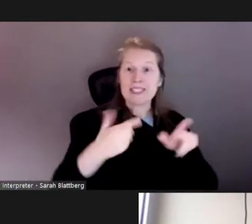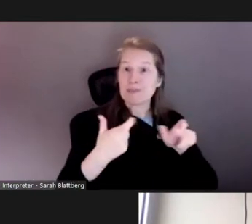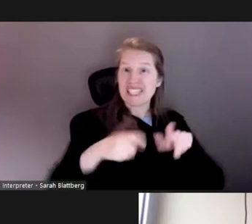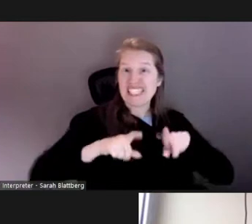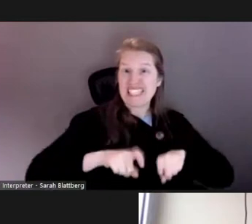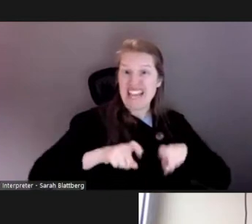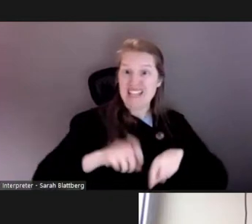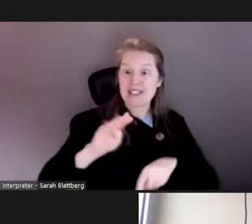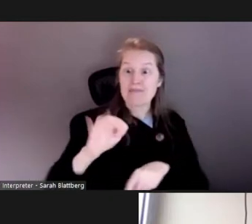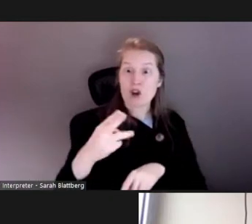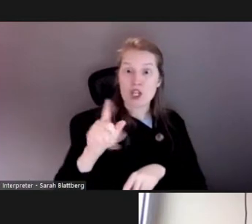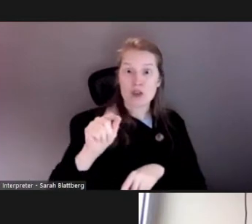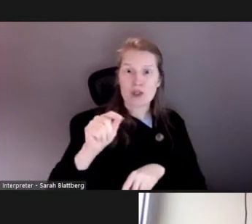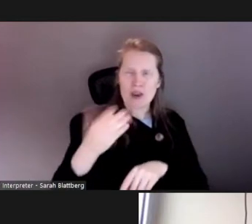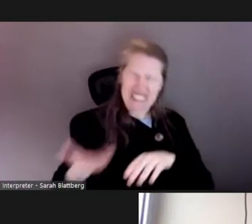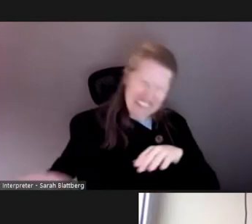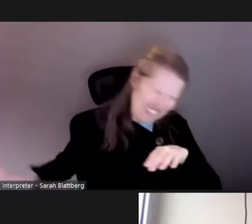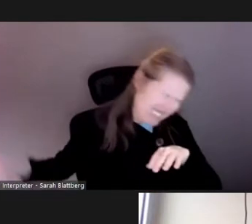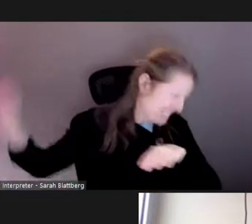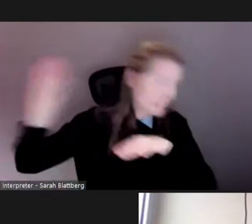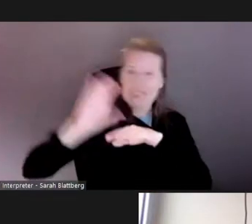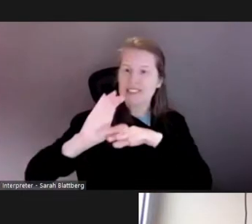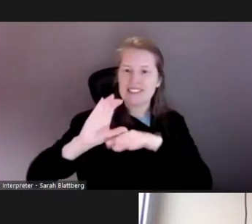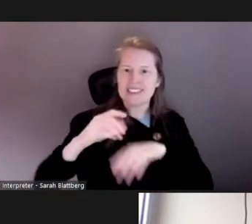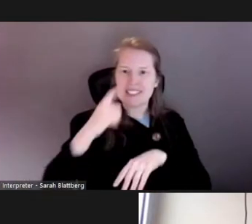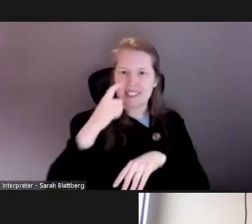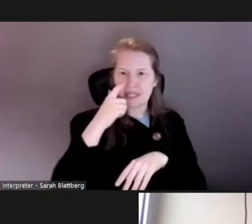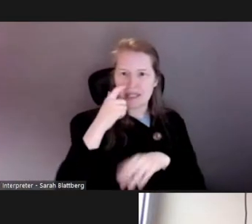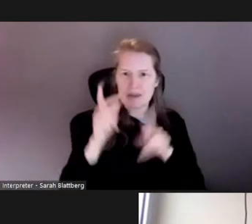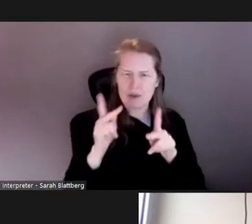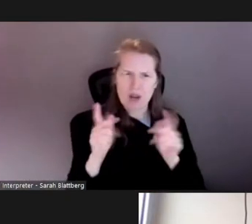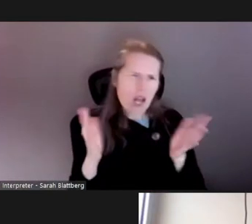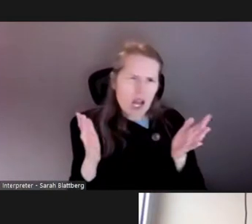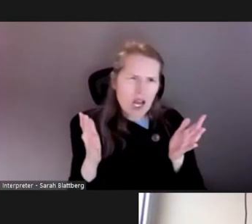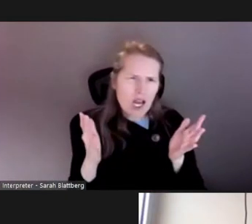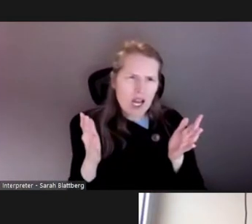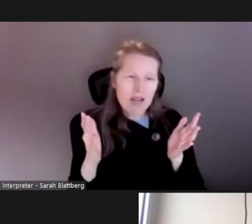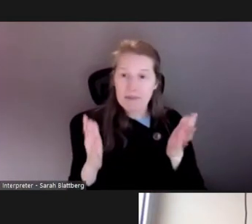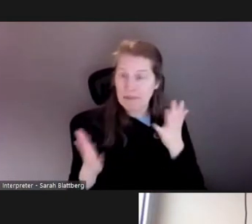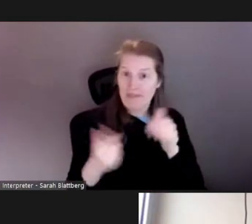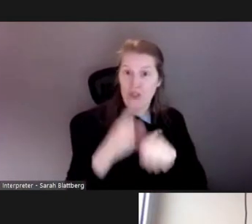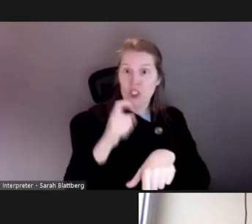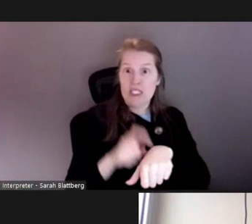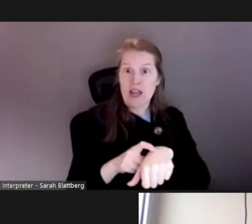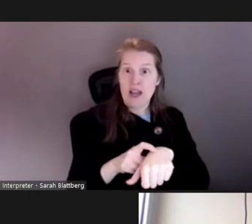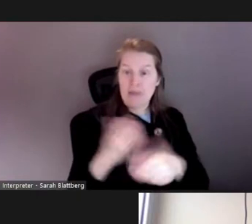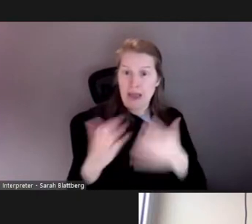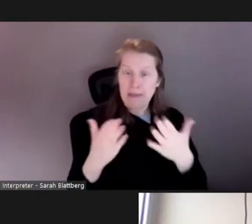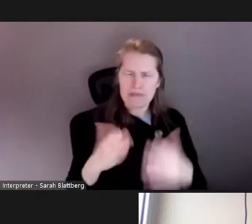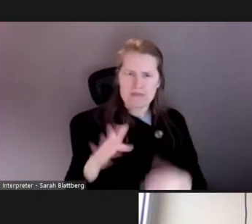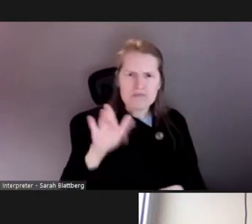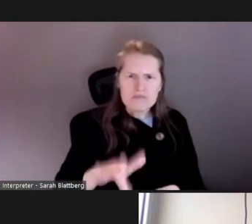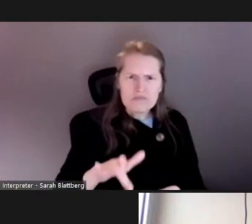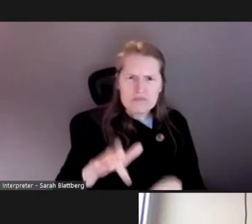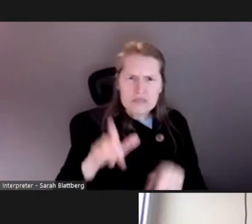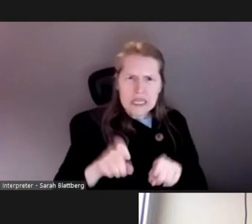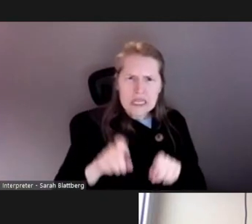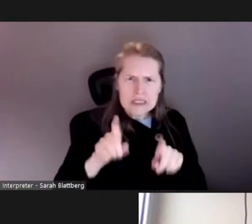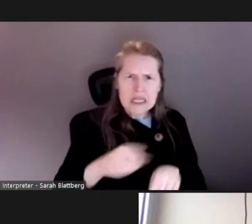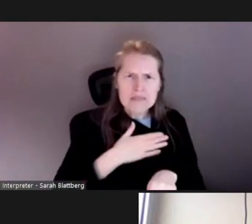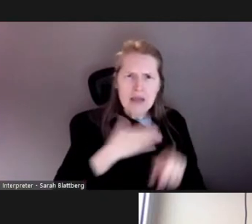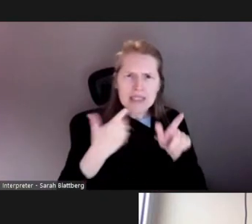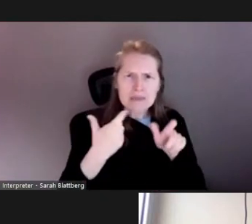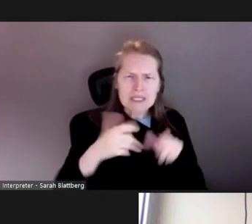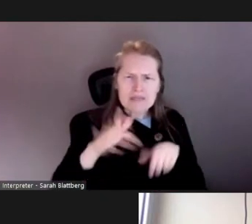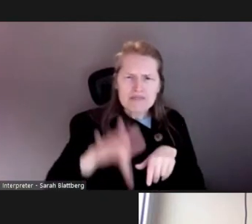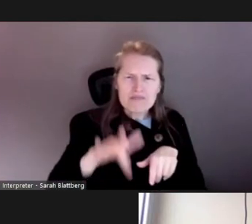out. It's boom, it's just, straight line up. People are like, finally, I know I certainly did, taking a speed test for the first time to